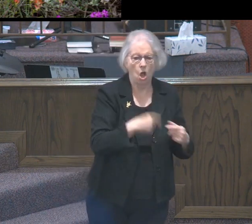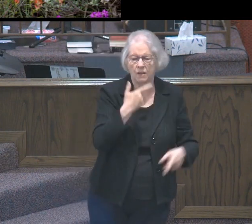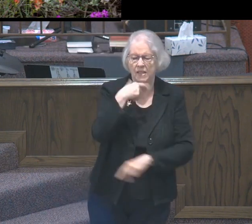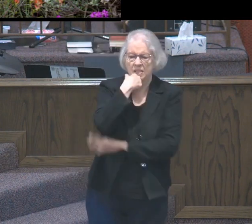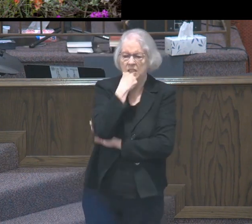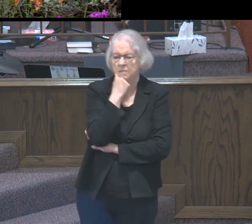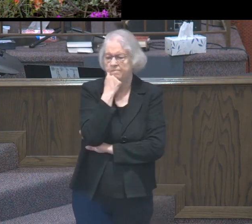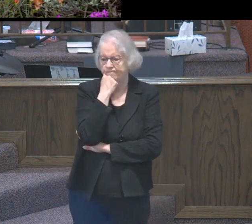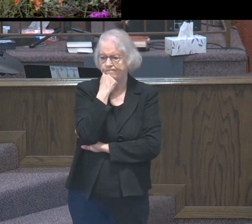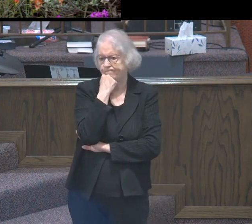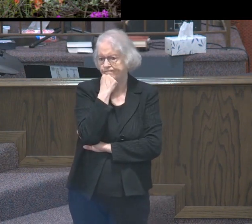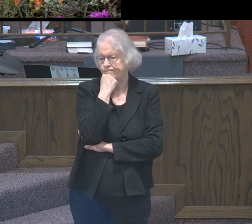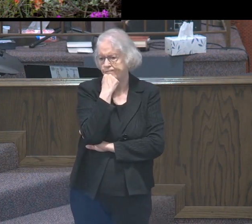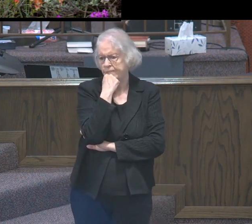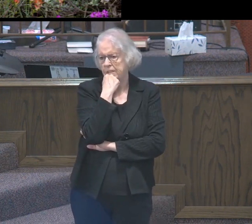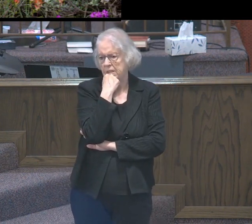law.